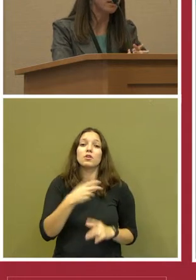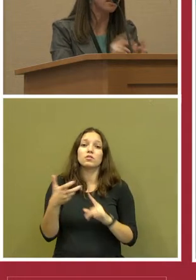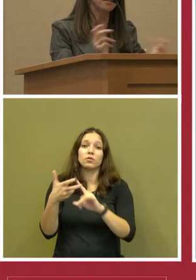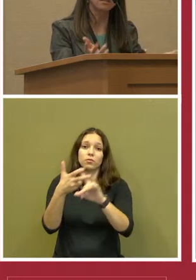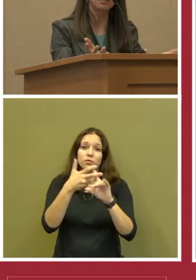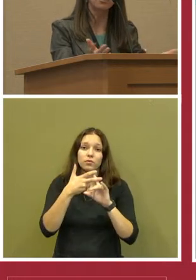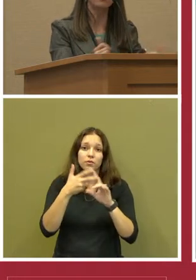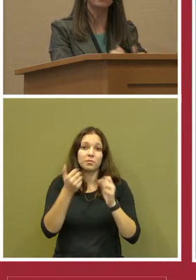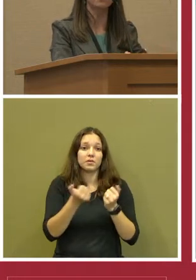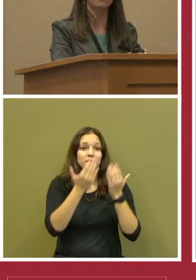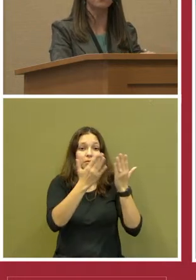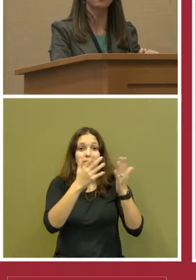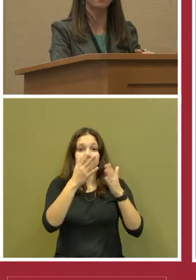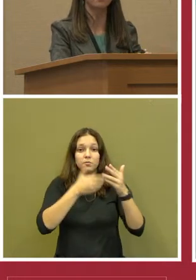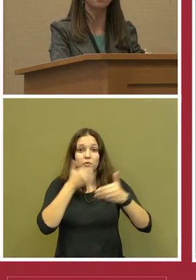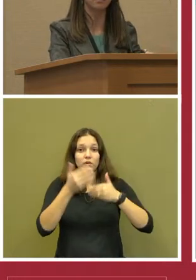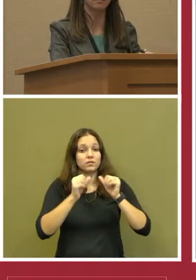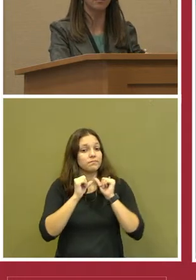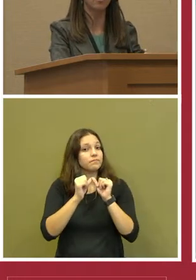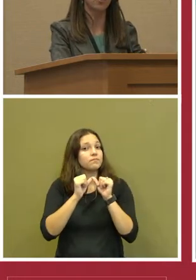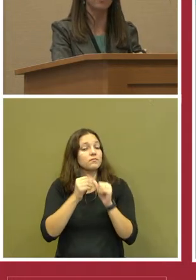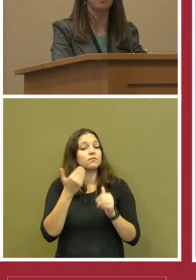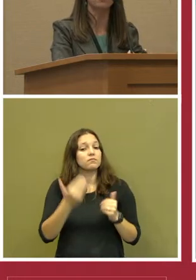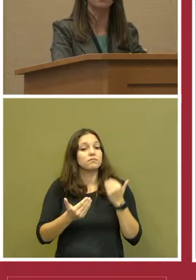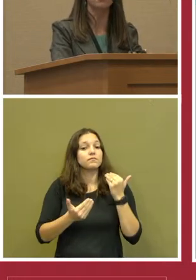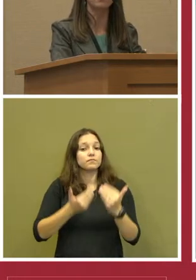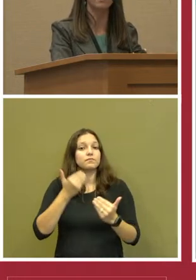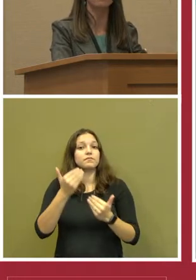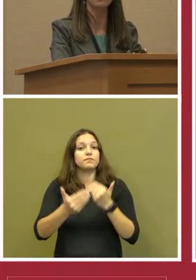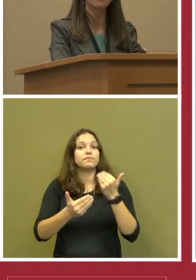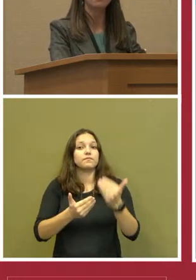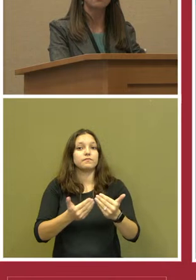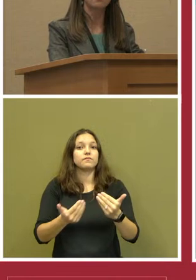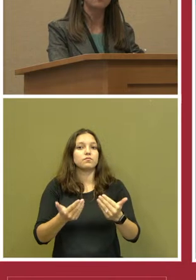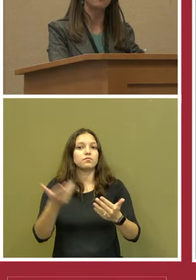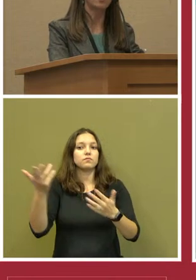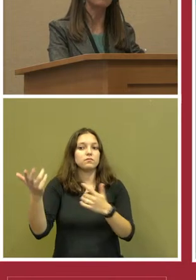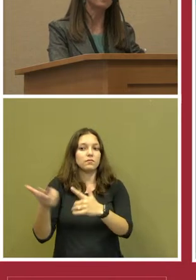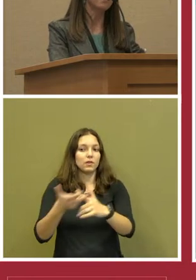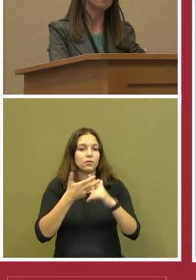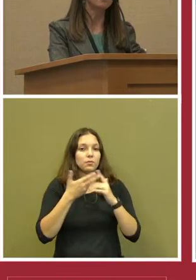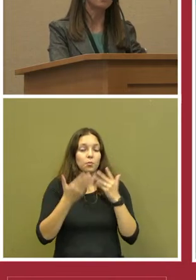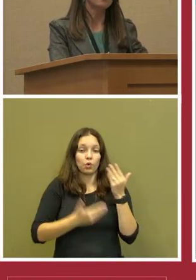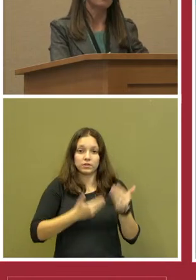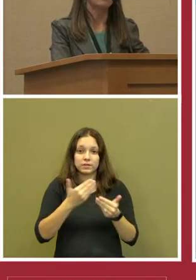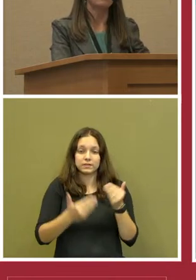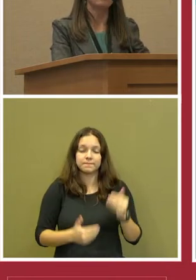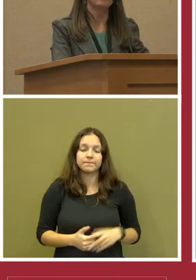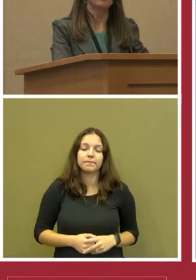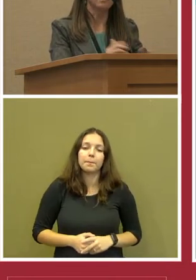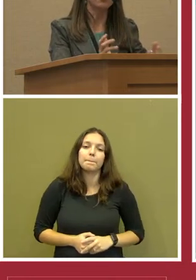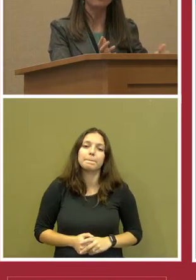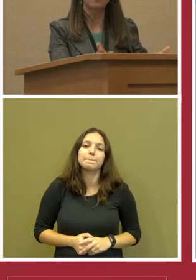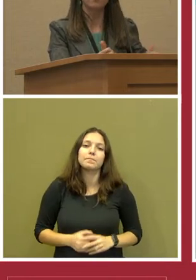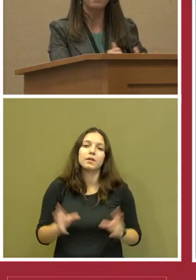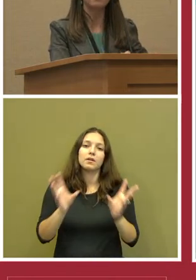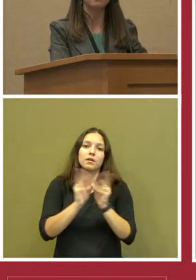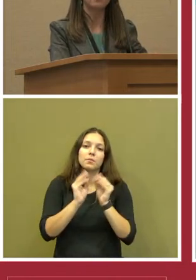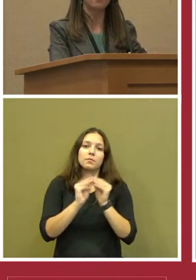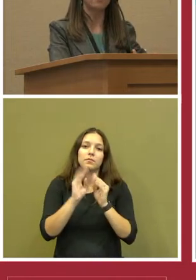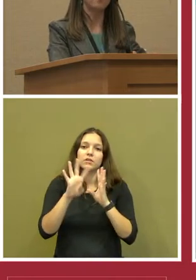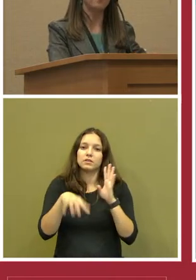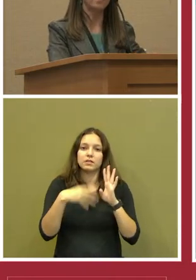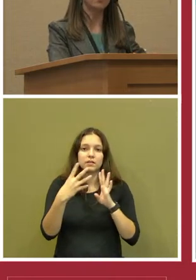nomination process continues. That's a very consistent onboarding process that we have. Our meetings, the schedule